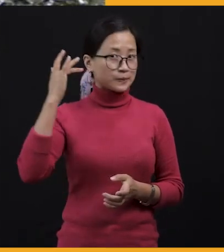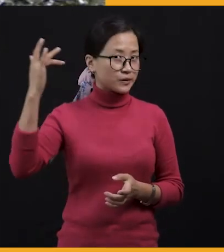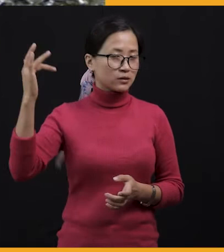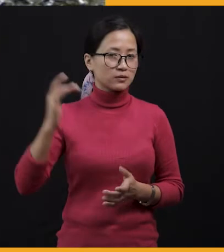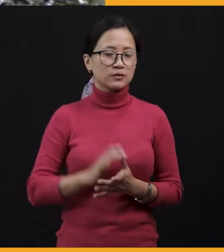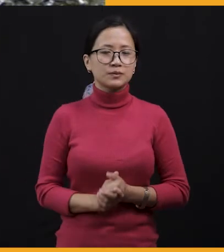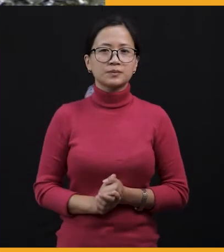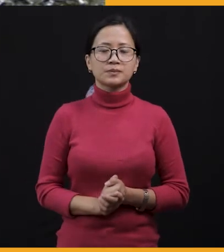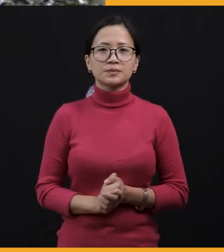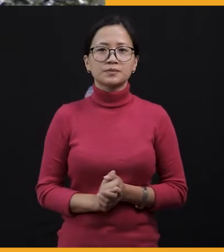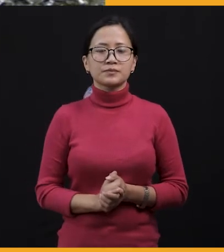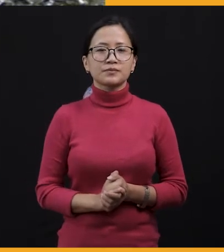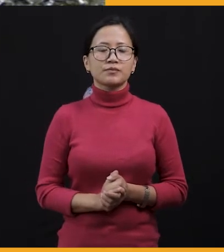silver.